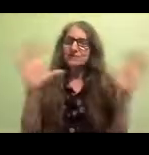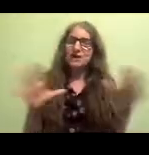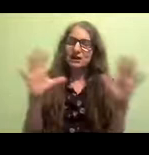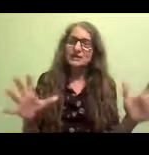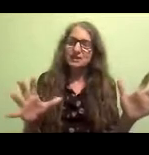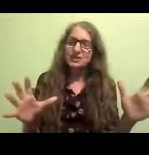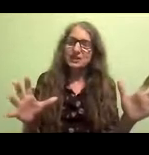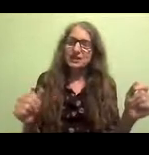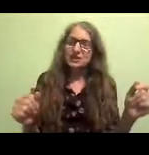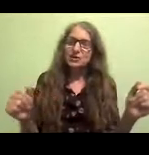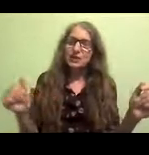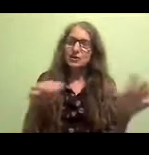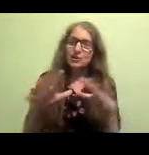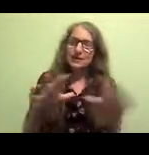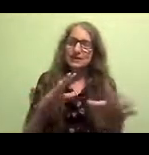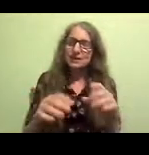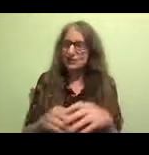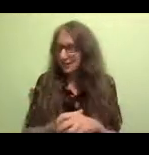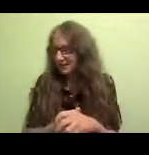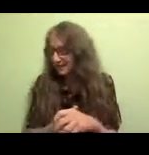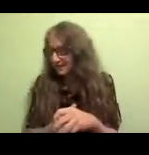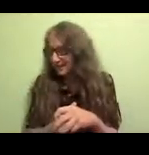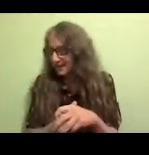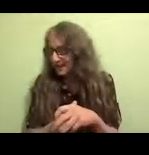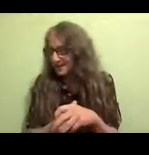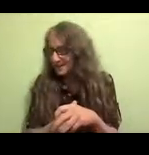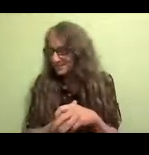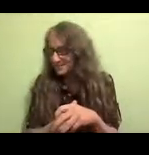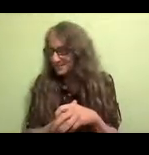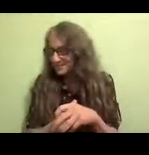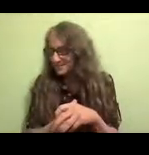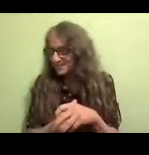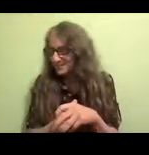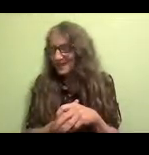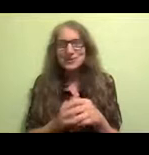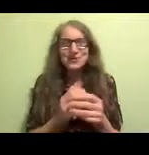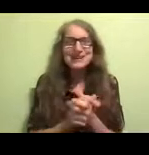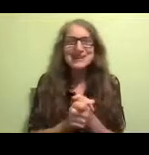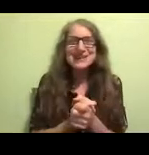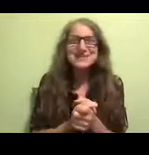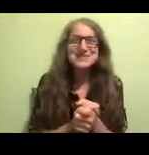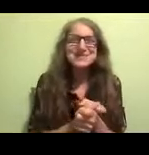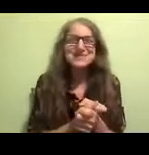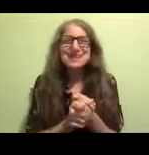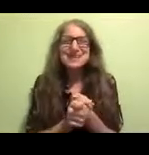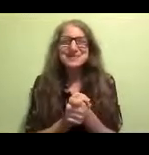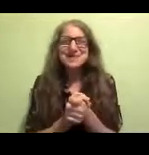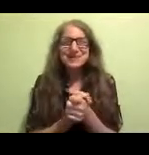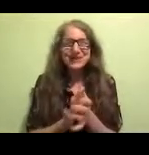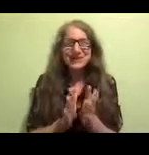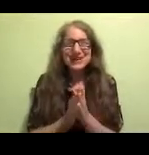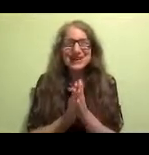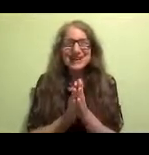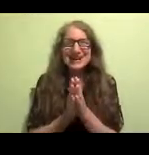of a concept and trying to incorporate these other things. And I just wanted to from